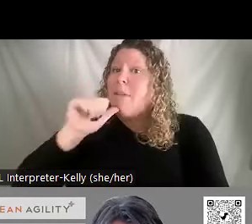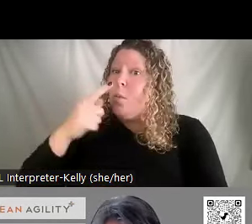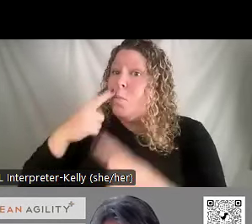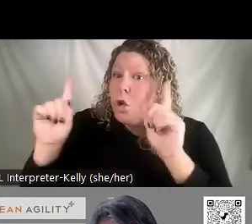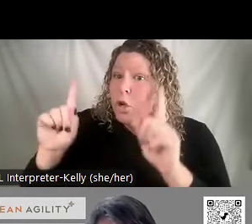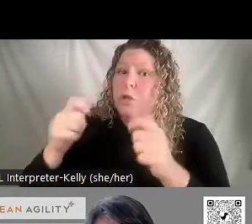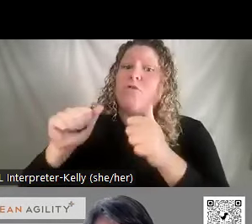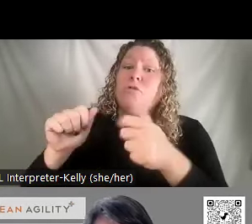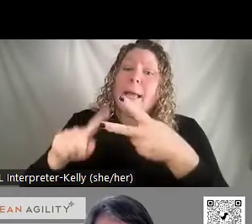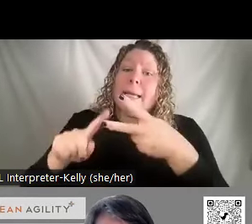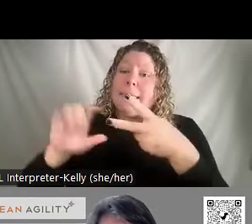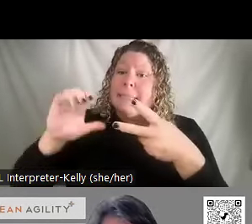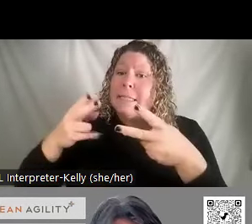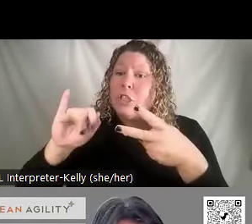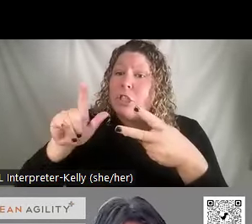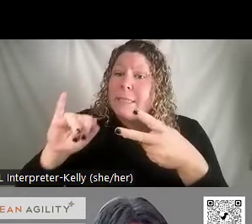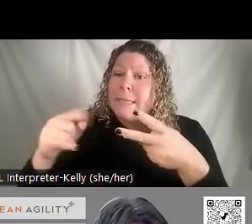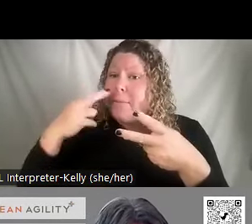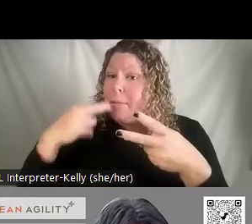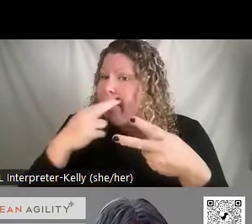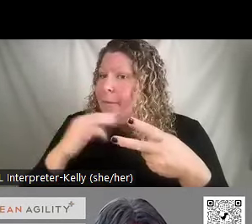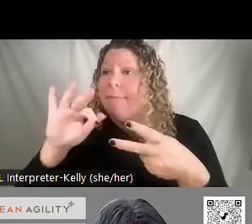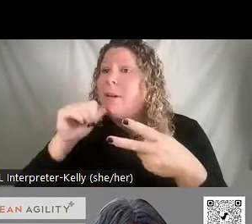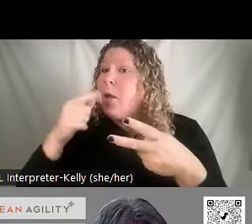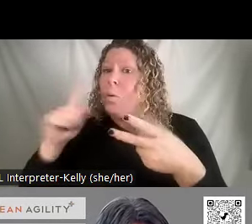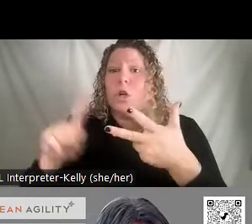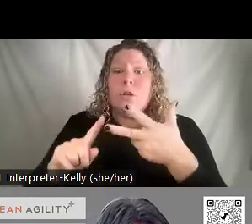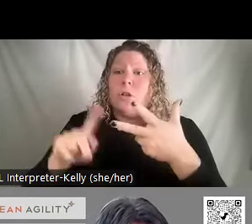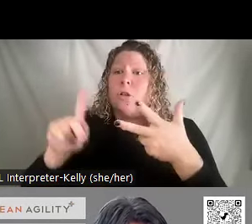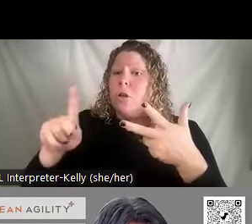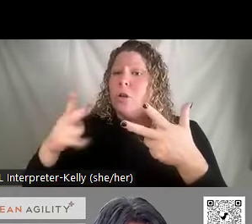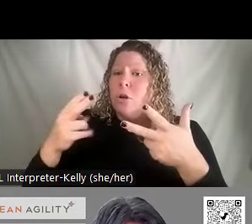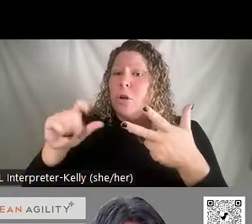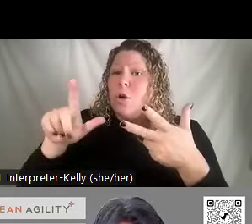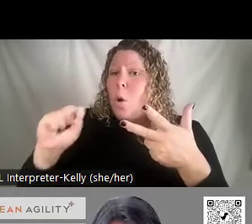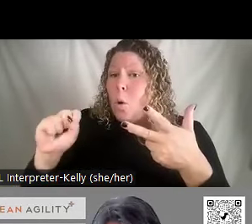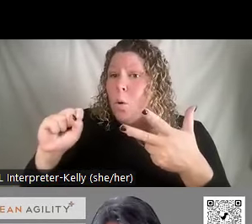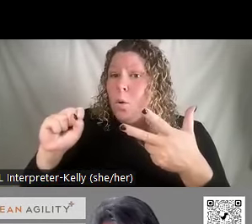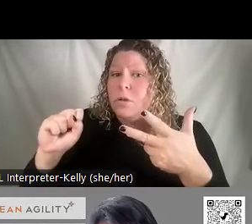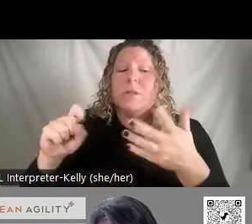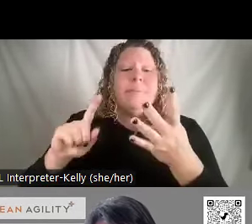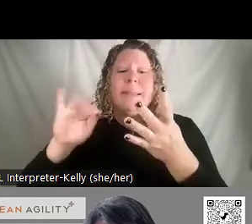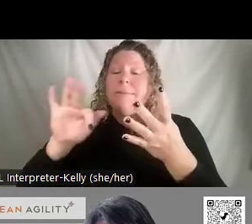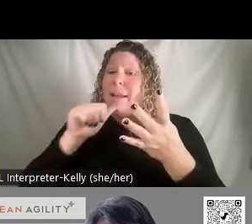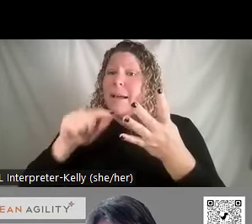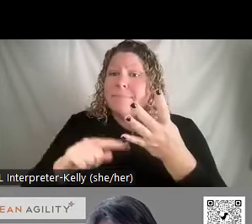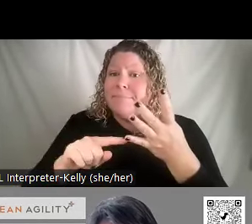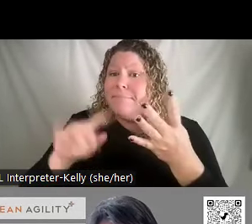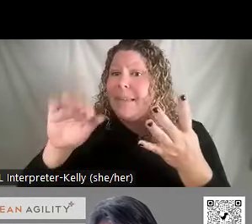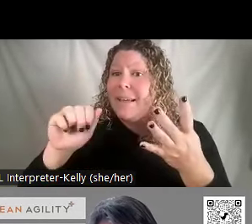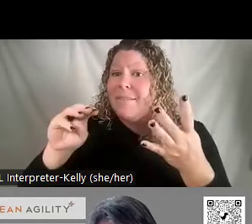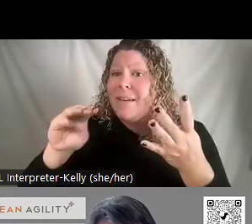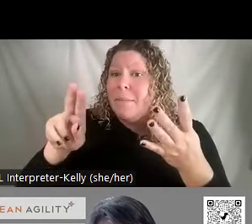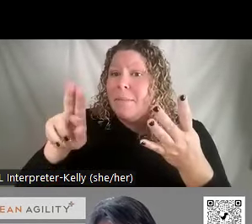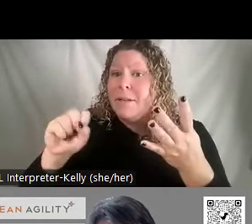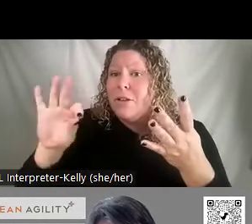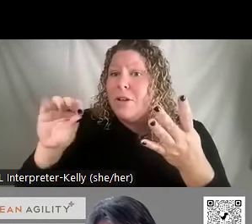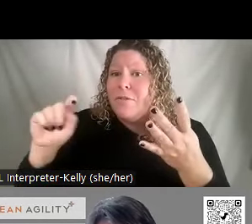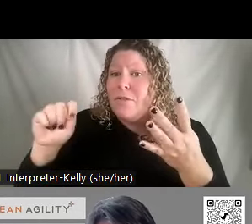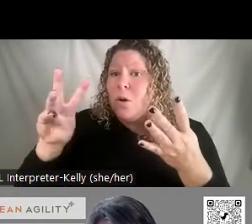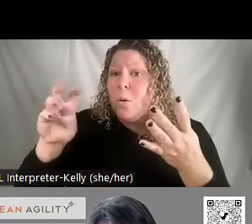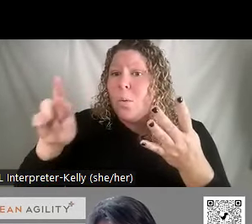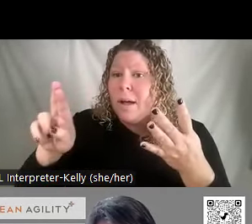Chili's. If that doesn't work, try Kohl's. If that doesn't work, try Famous Footwear. And then if that doesn't work, you're going to want to try